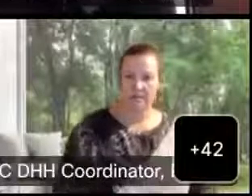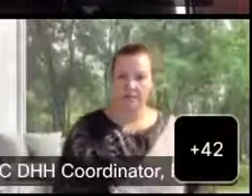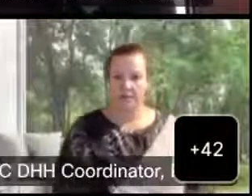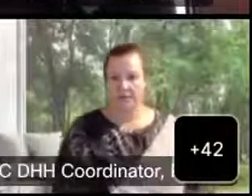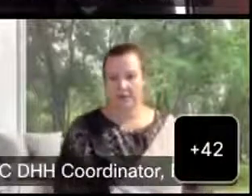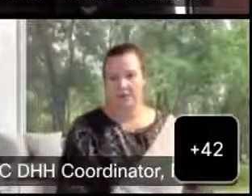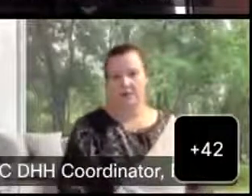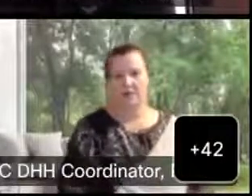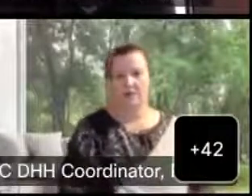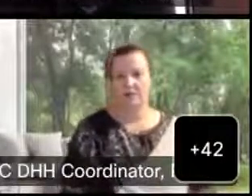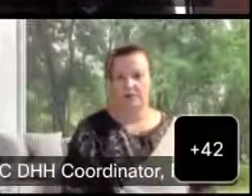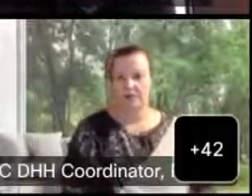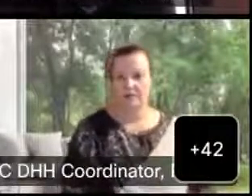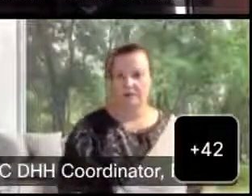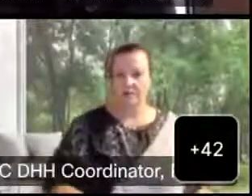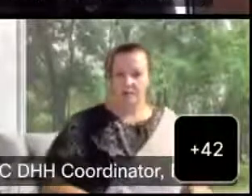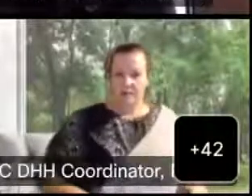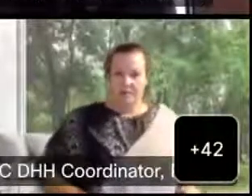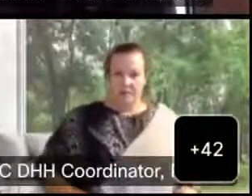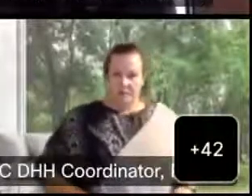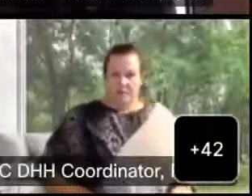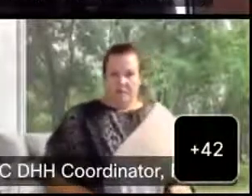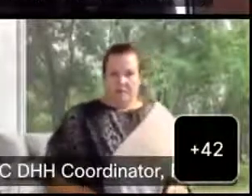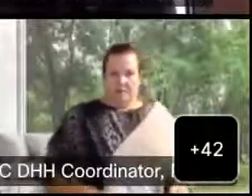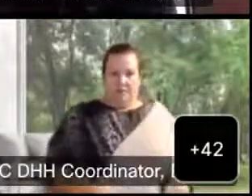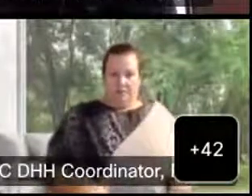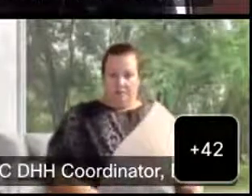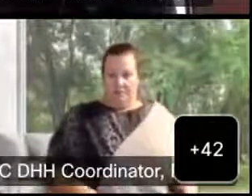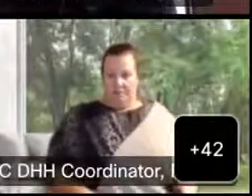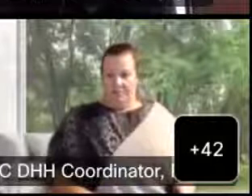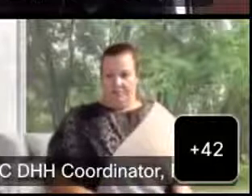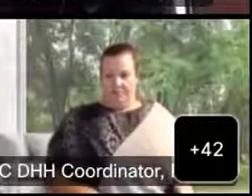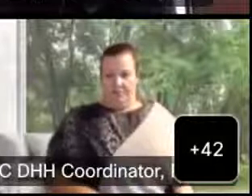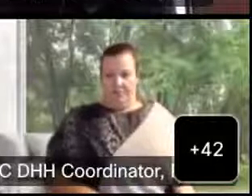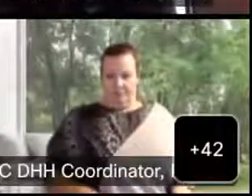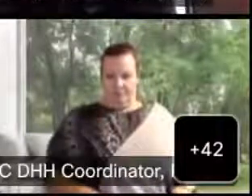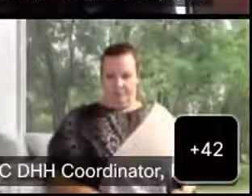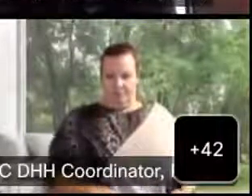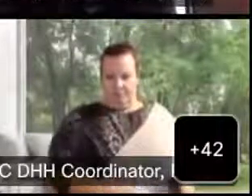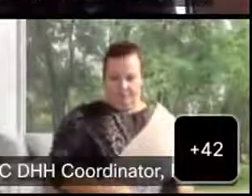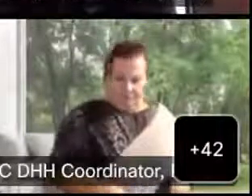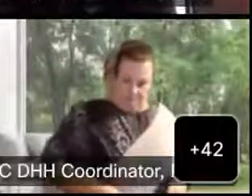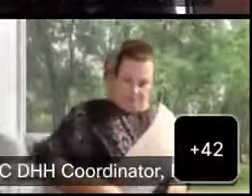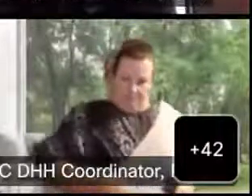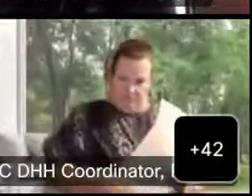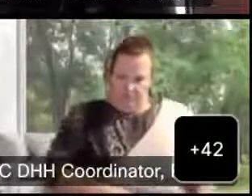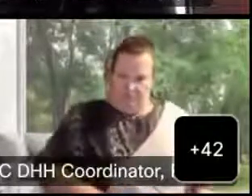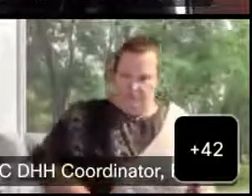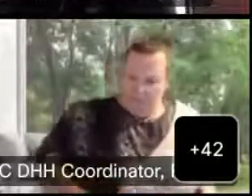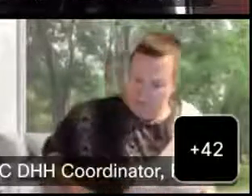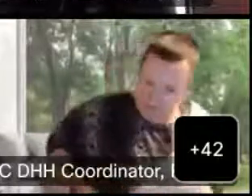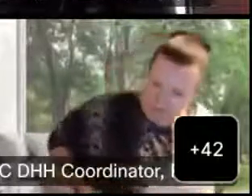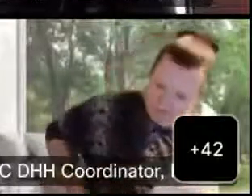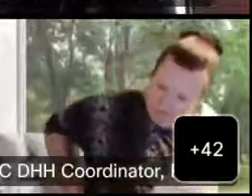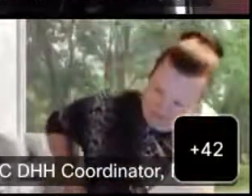ambulance service, and we have Star, Turning Point, Step, Kala,